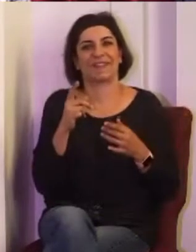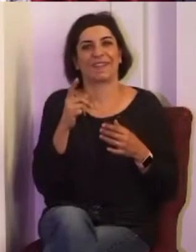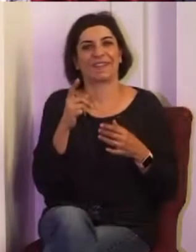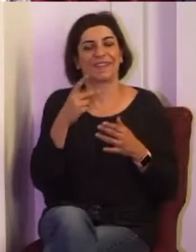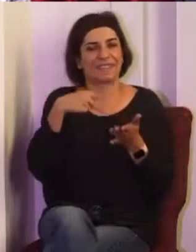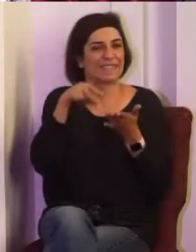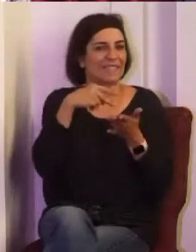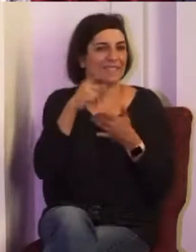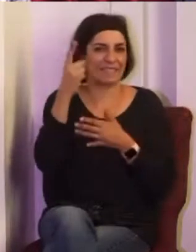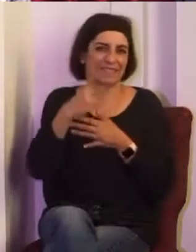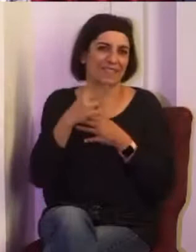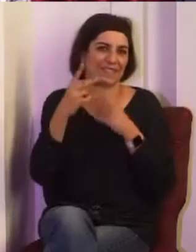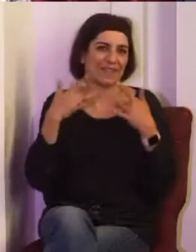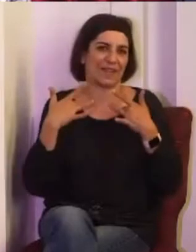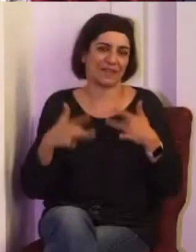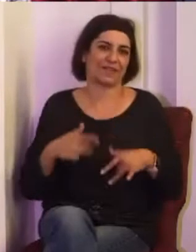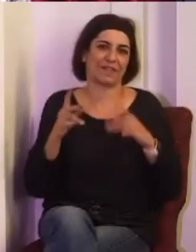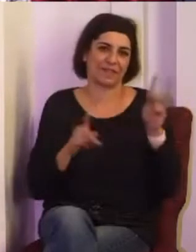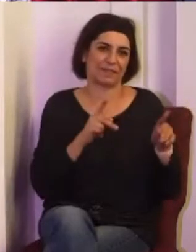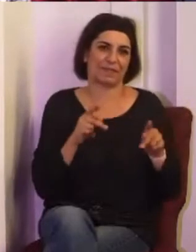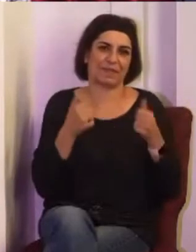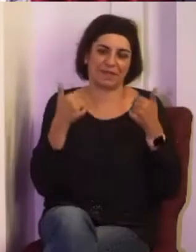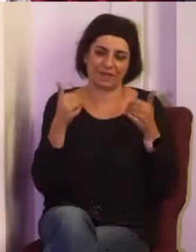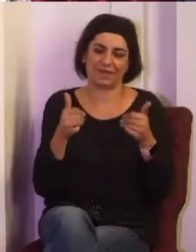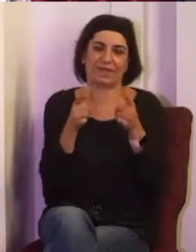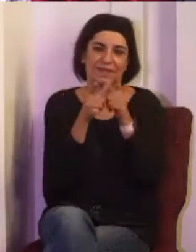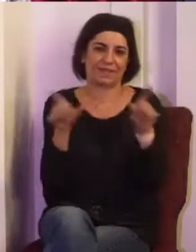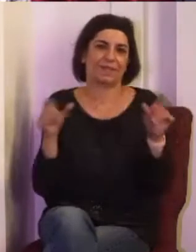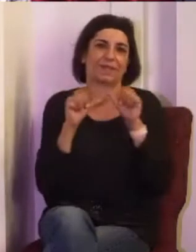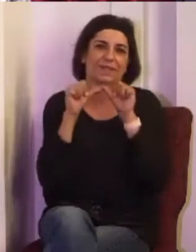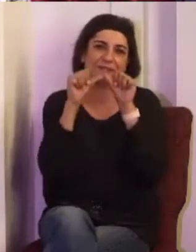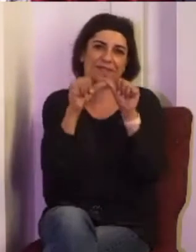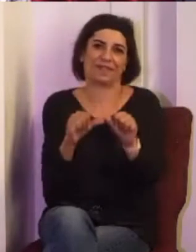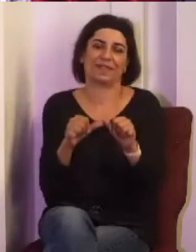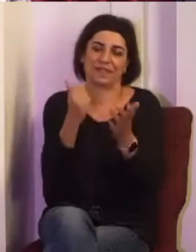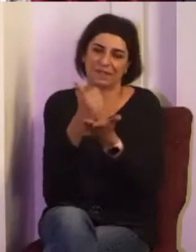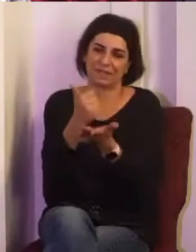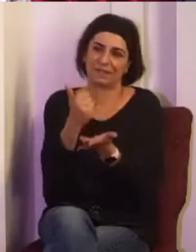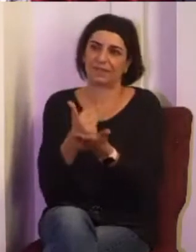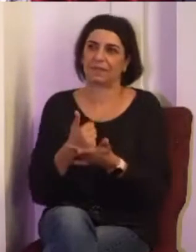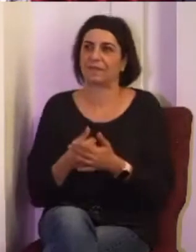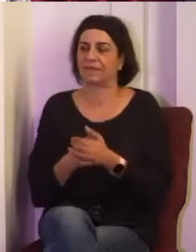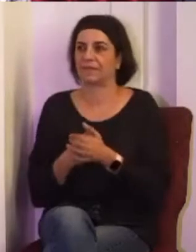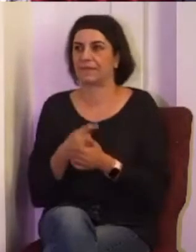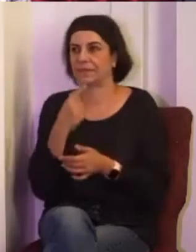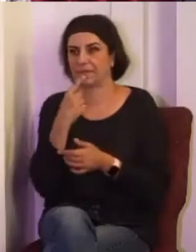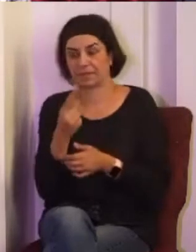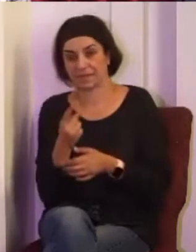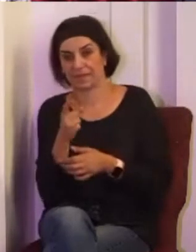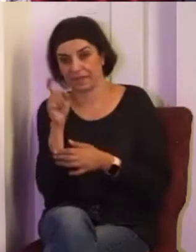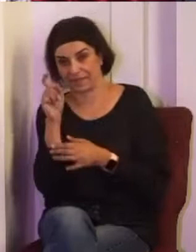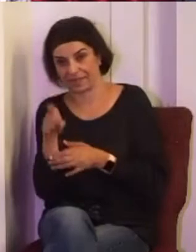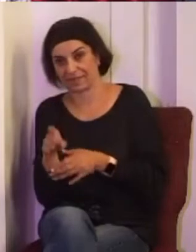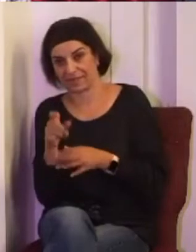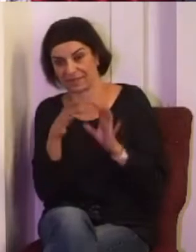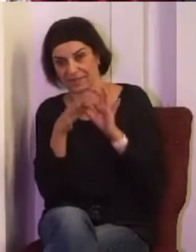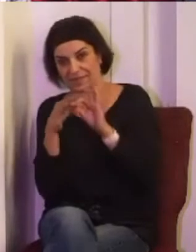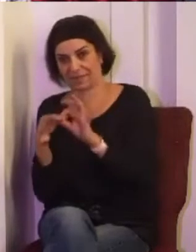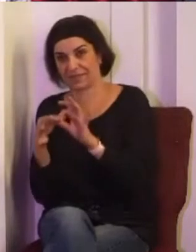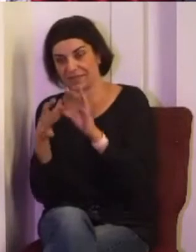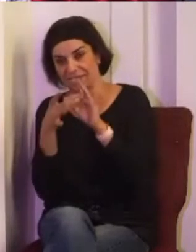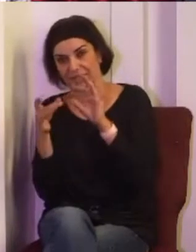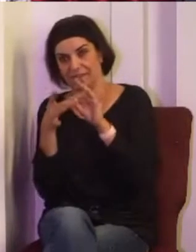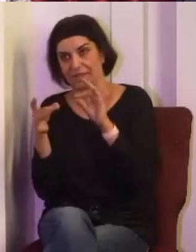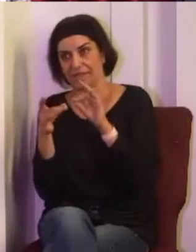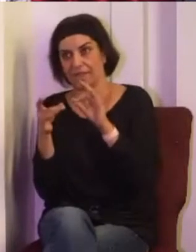And let's let the liberty go on. Amen. I told you it had something to do with my message today. So let's look